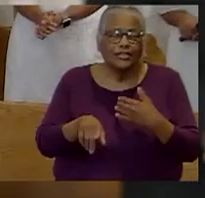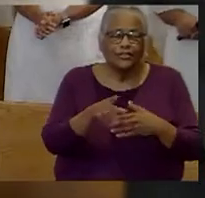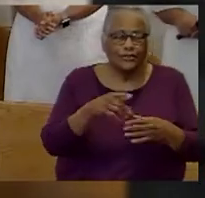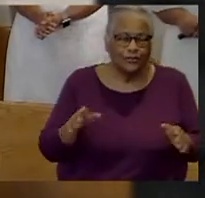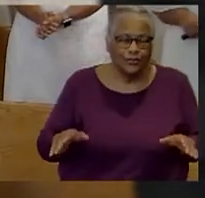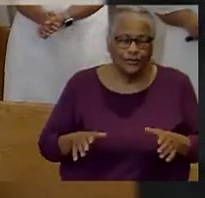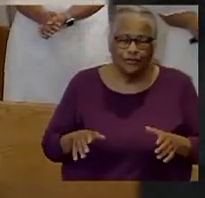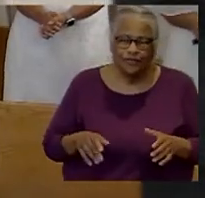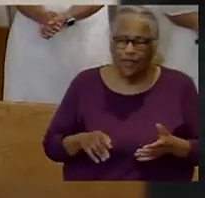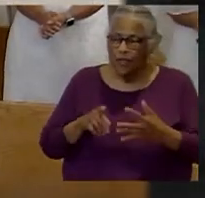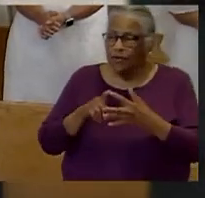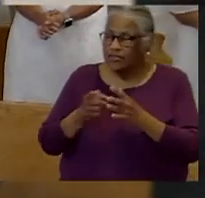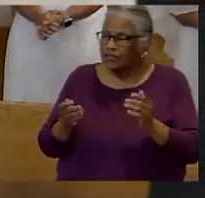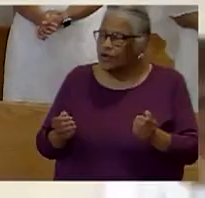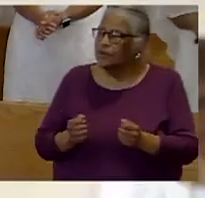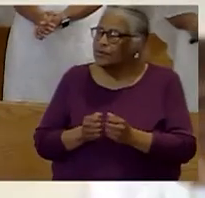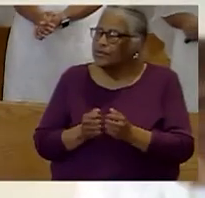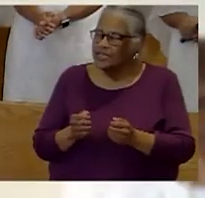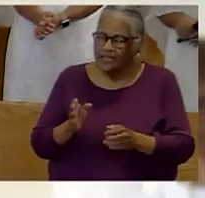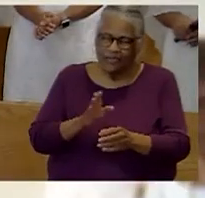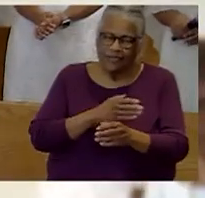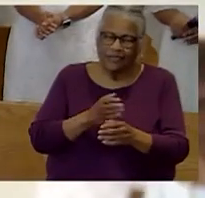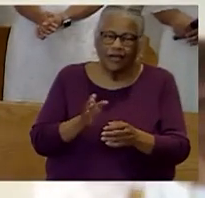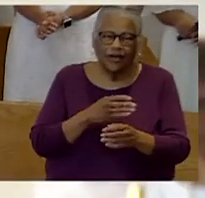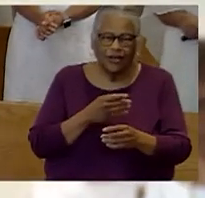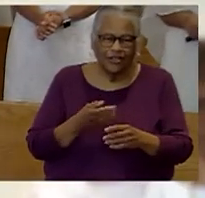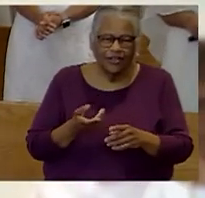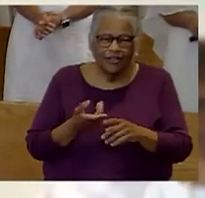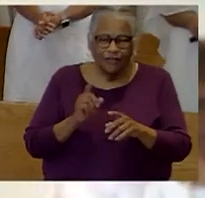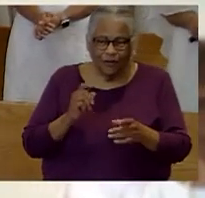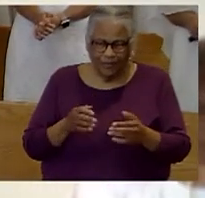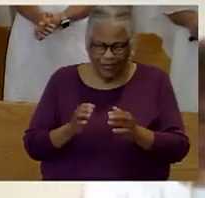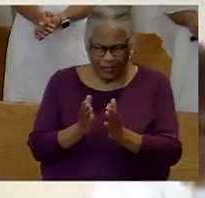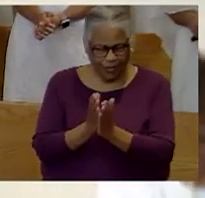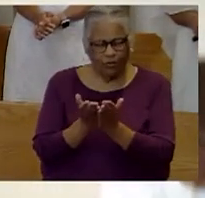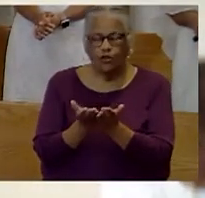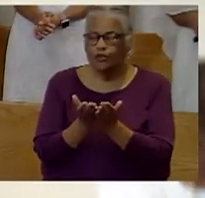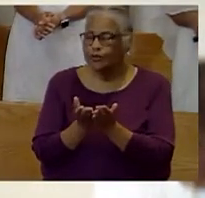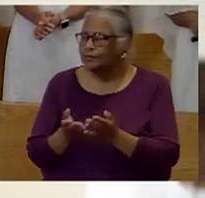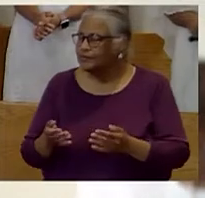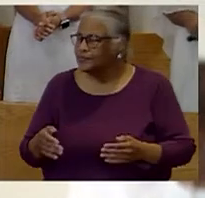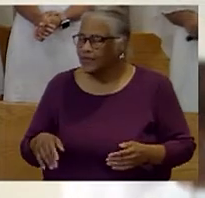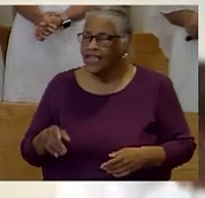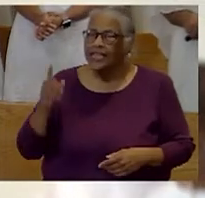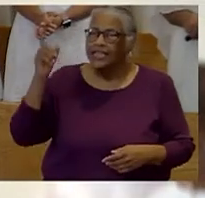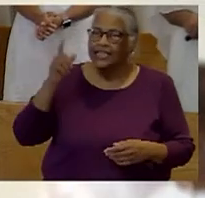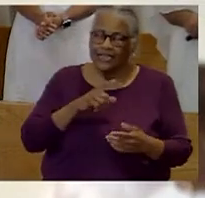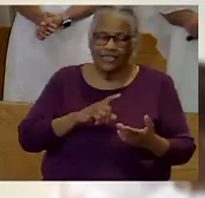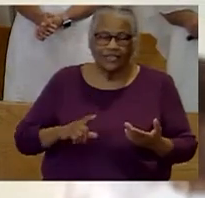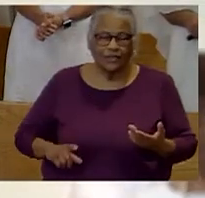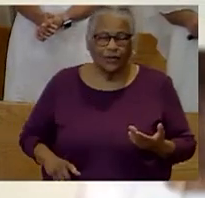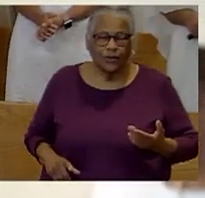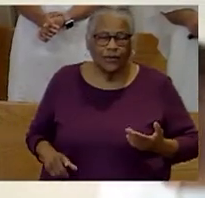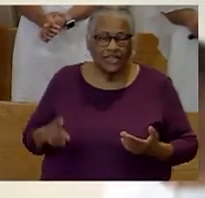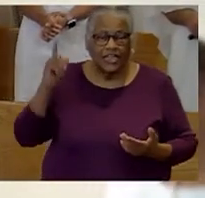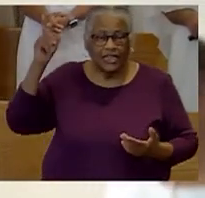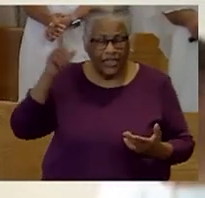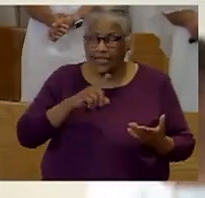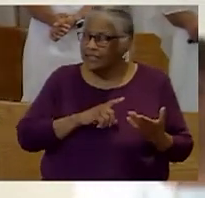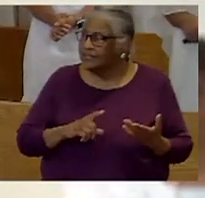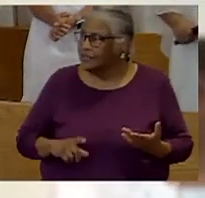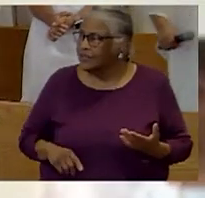start off with a song from the hymn book. He is Lord. He is